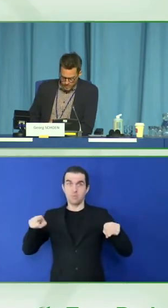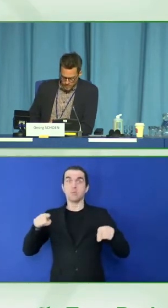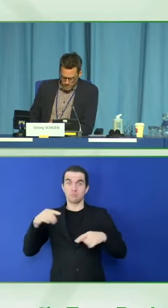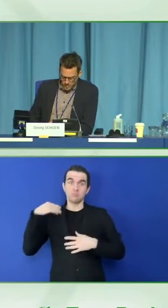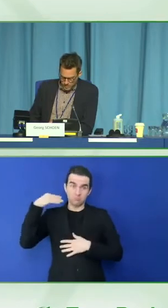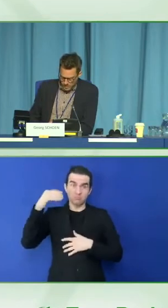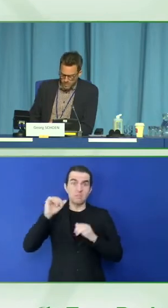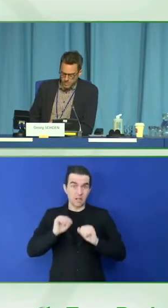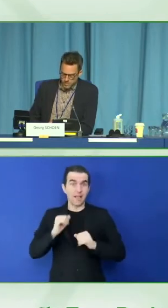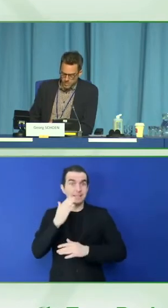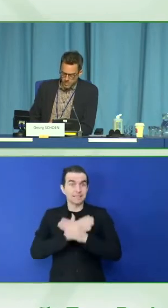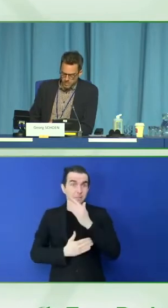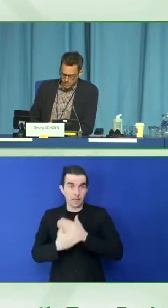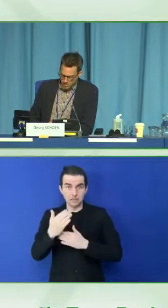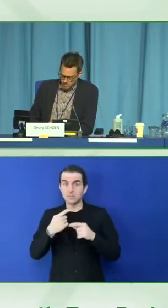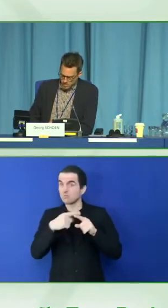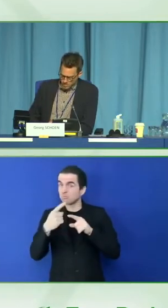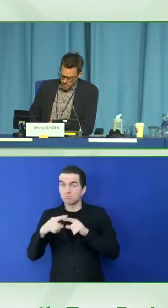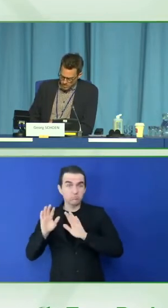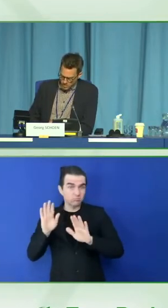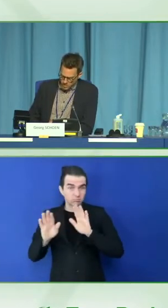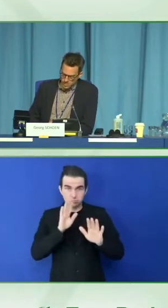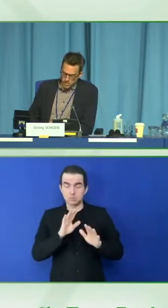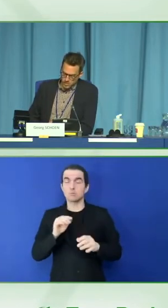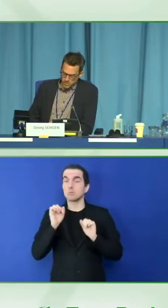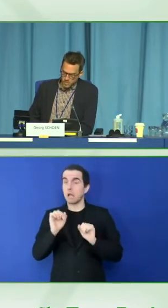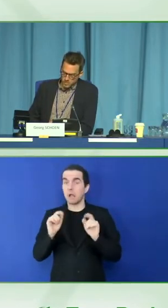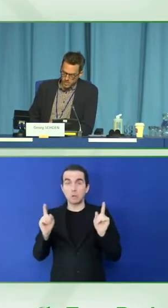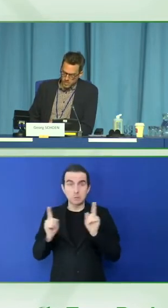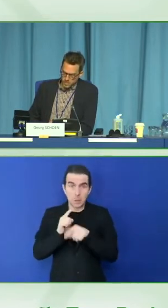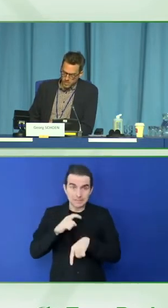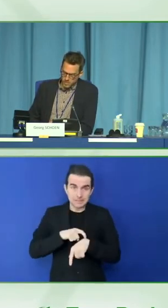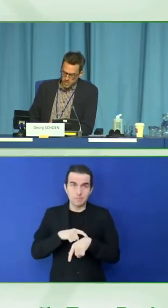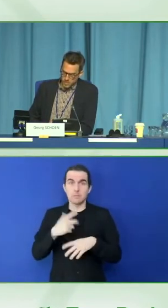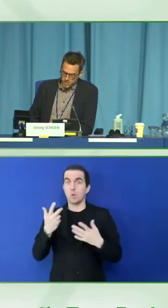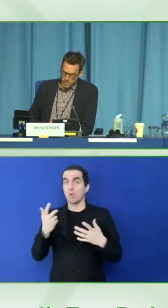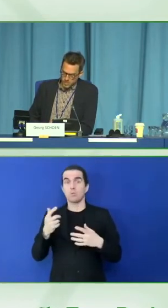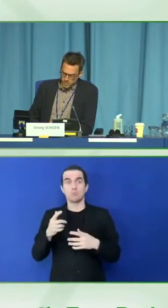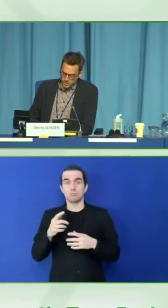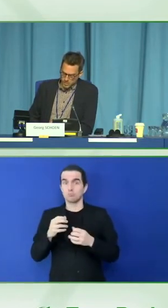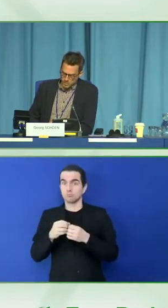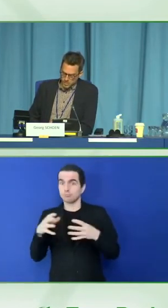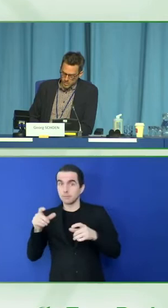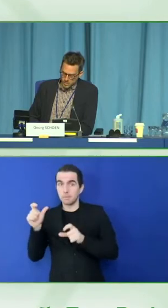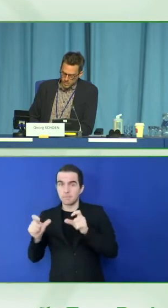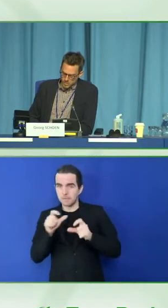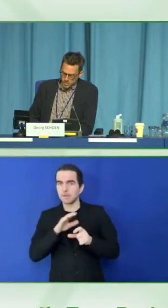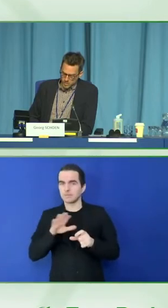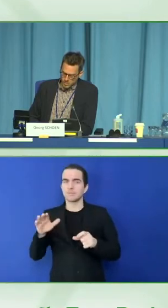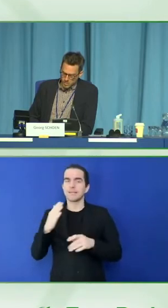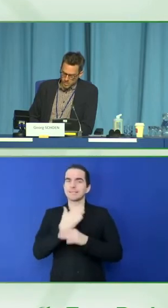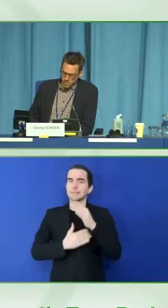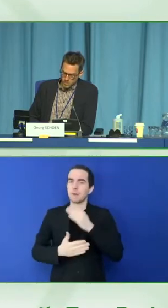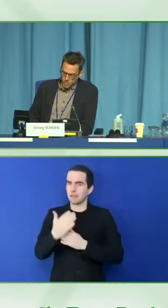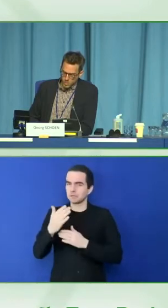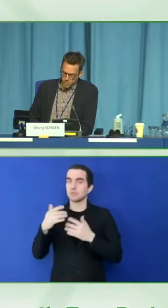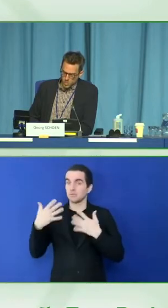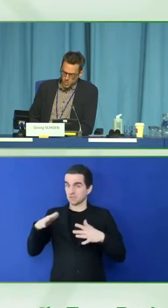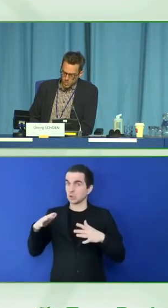where startups can make a difference is where the entire mind shift from disability to, you know,